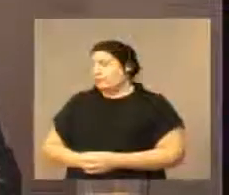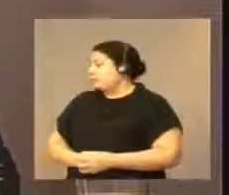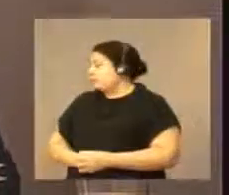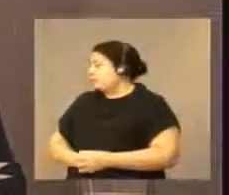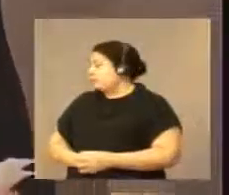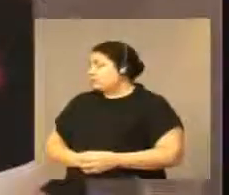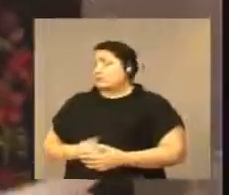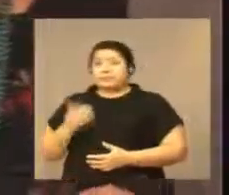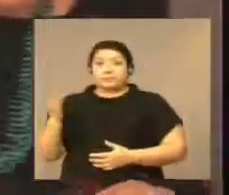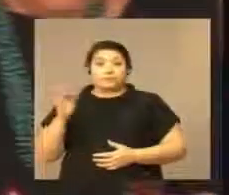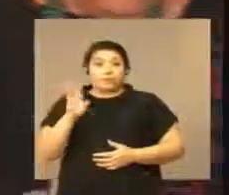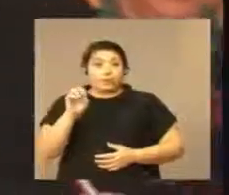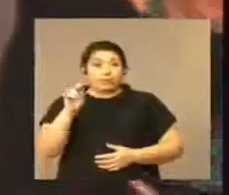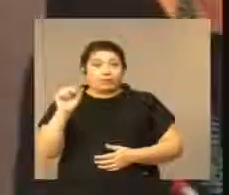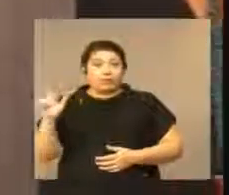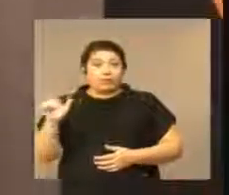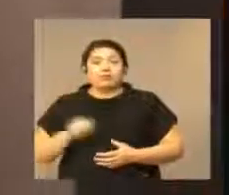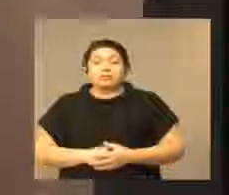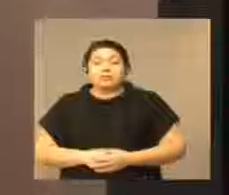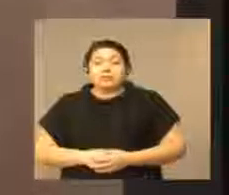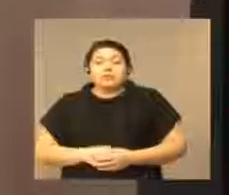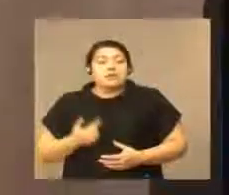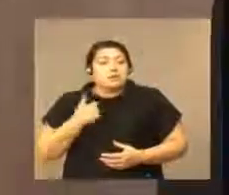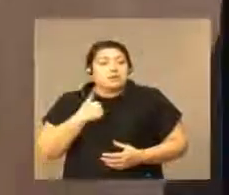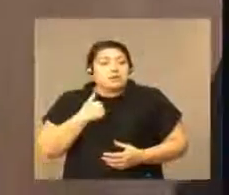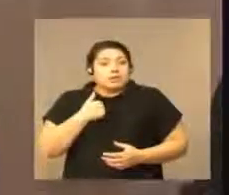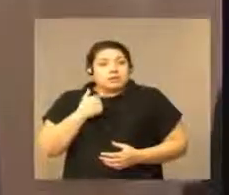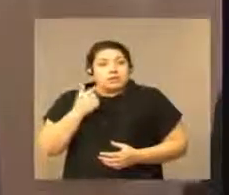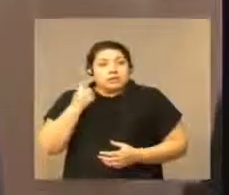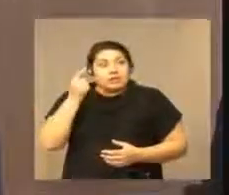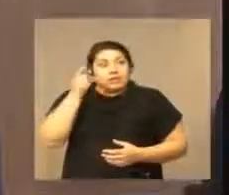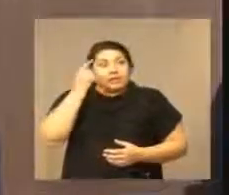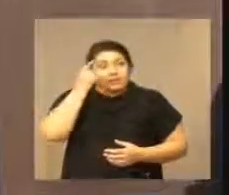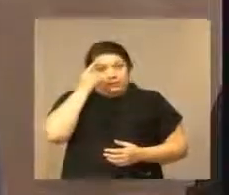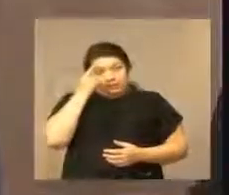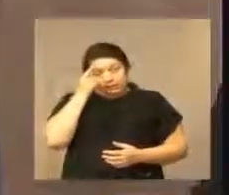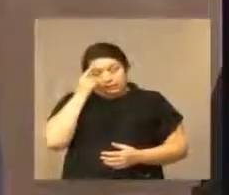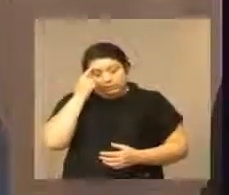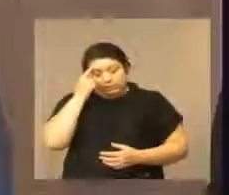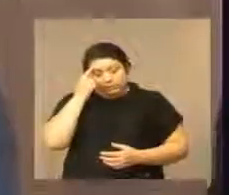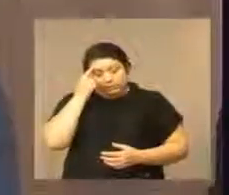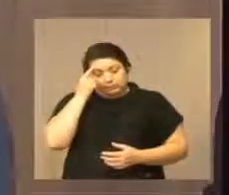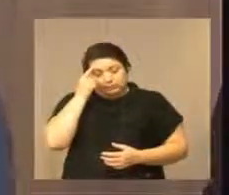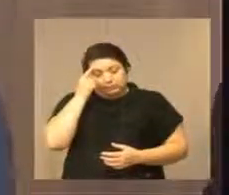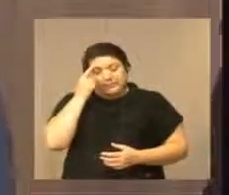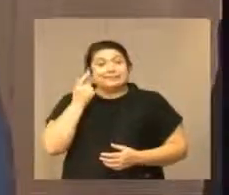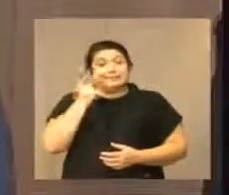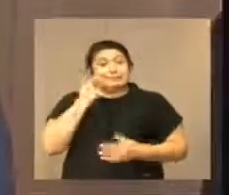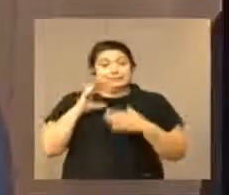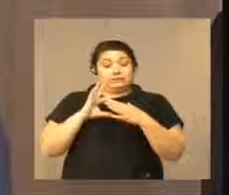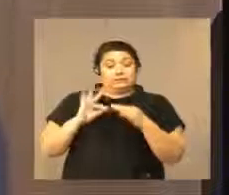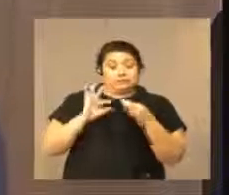I think that, again, I talked about